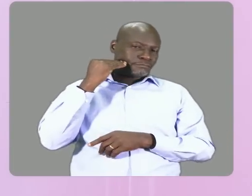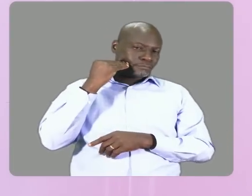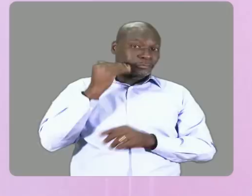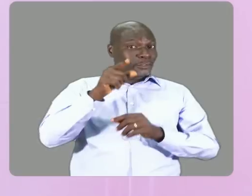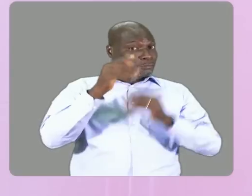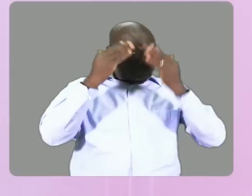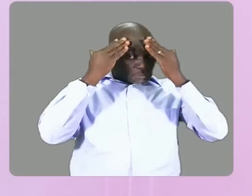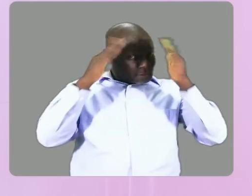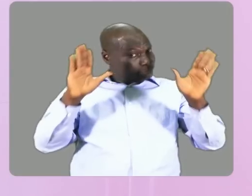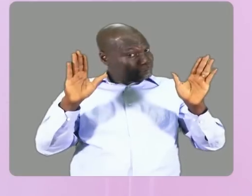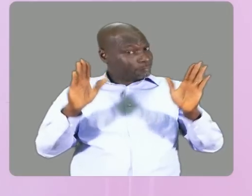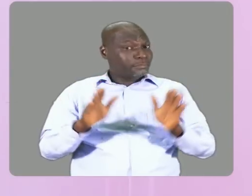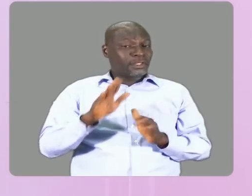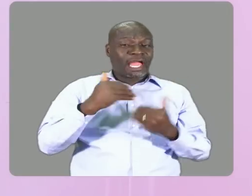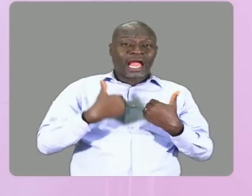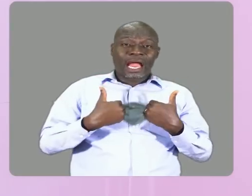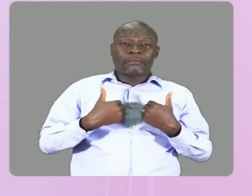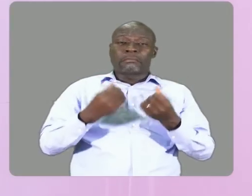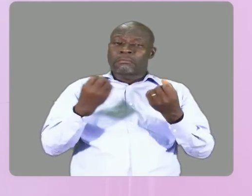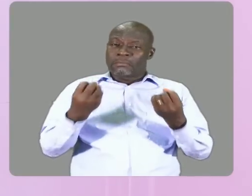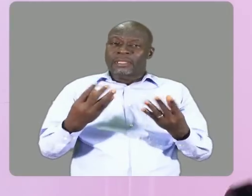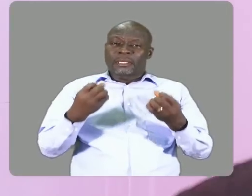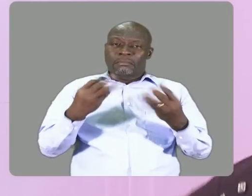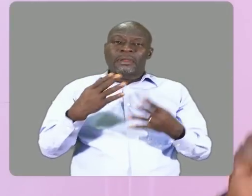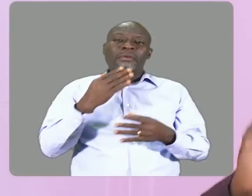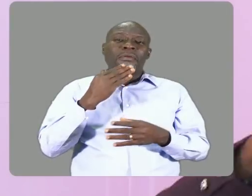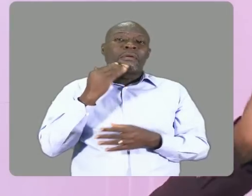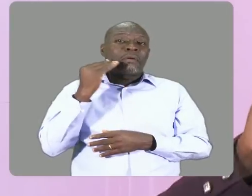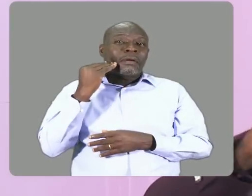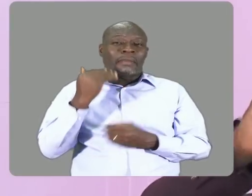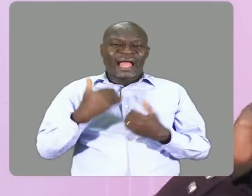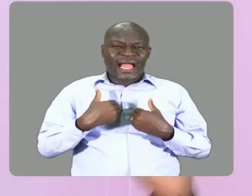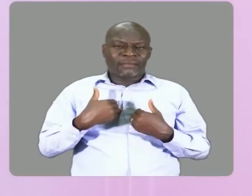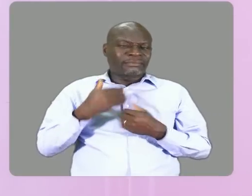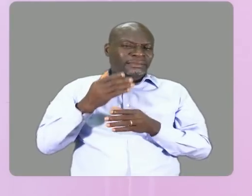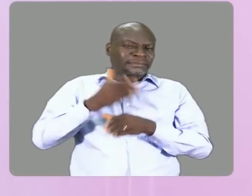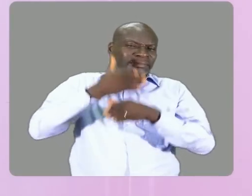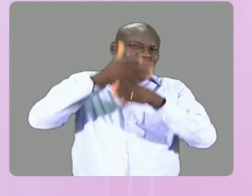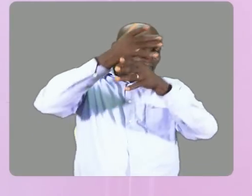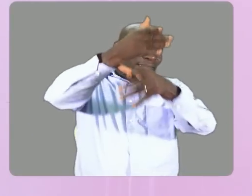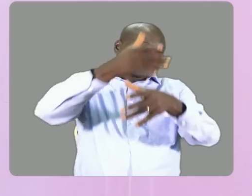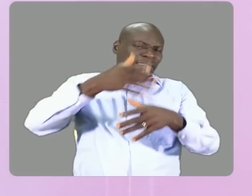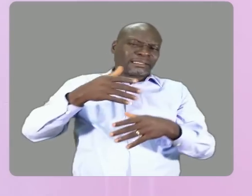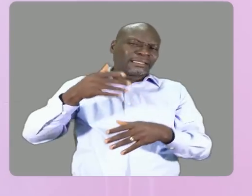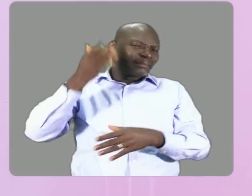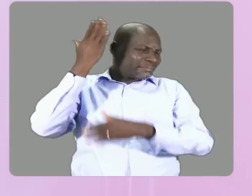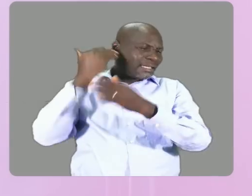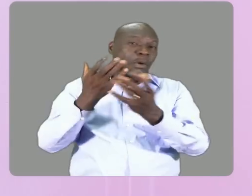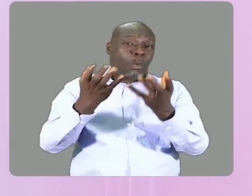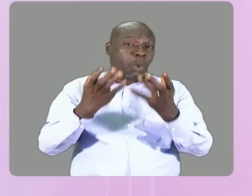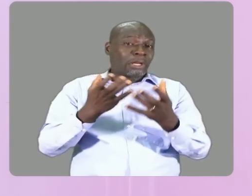eti sa wonni mu a ye ofie bi ohono mu a na wo mo nana enana enana nana o se wo